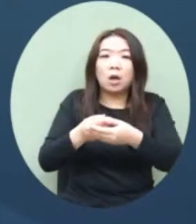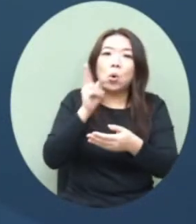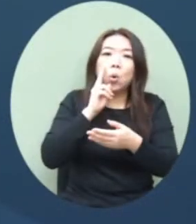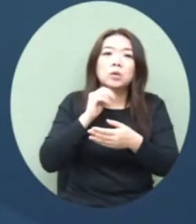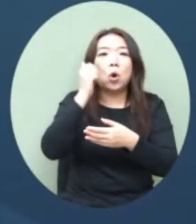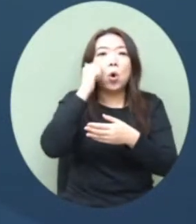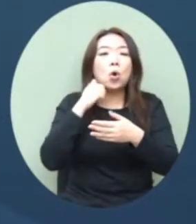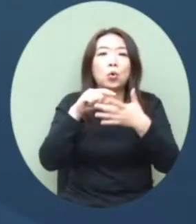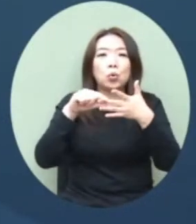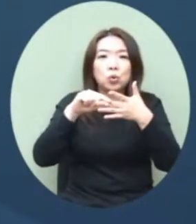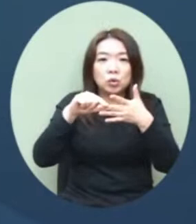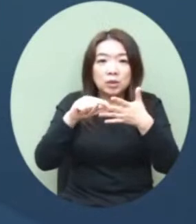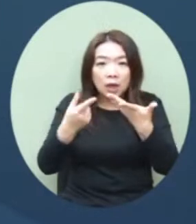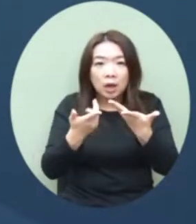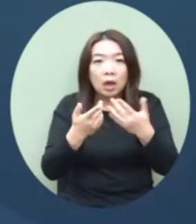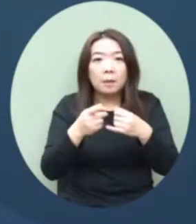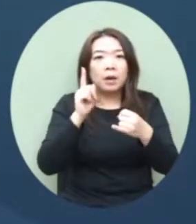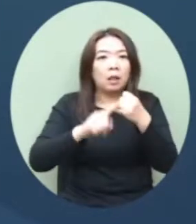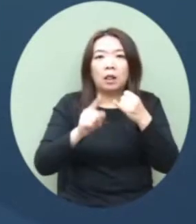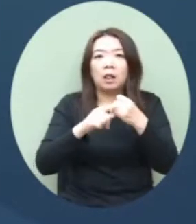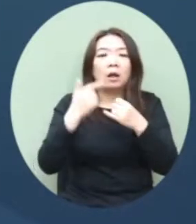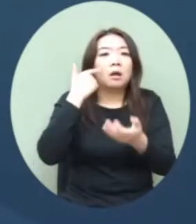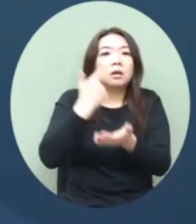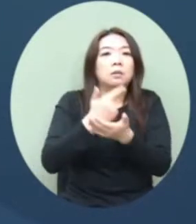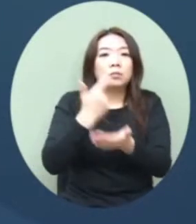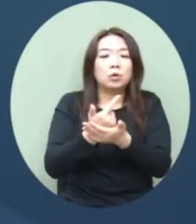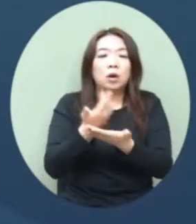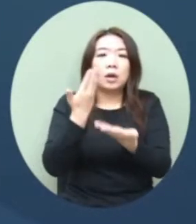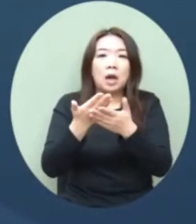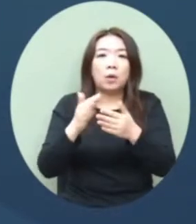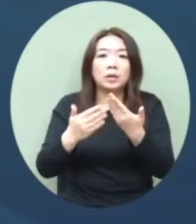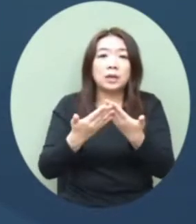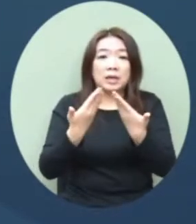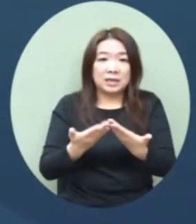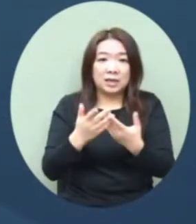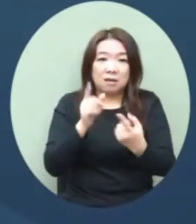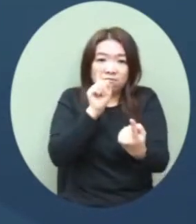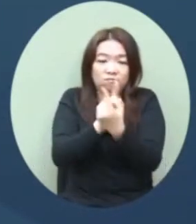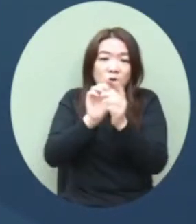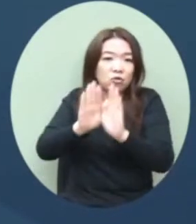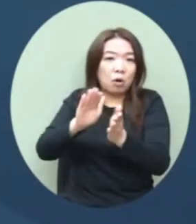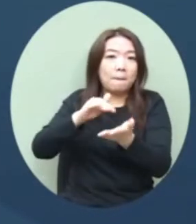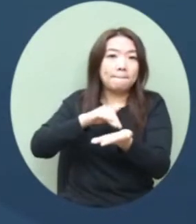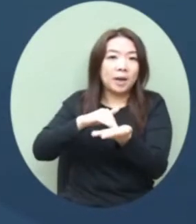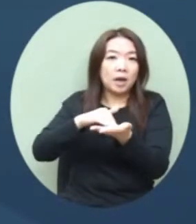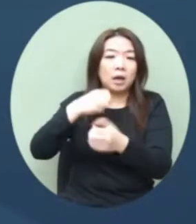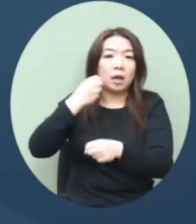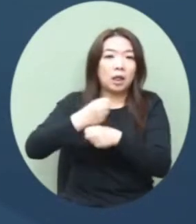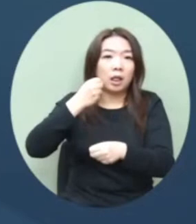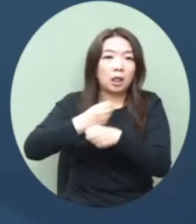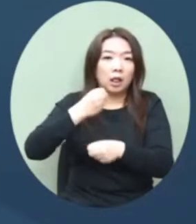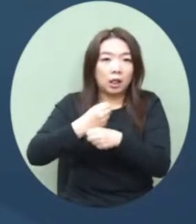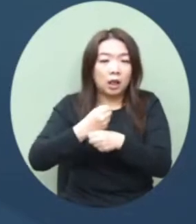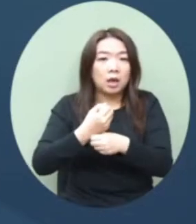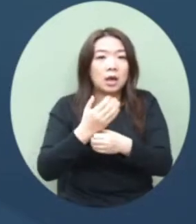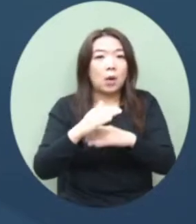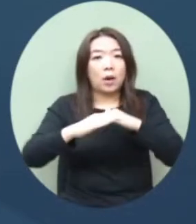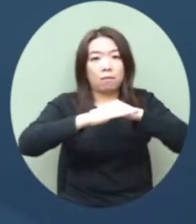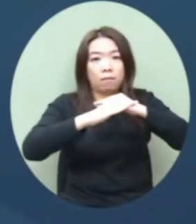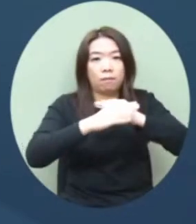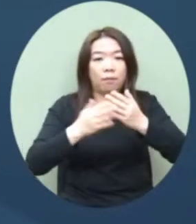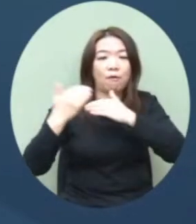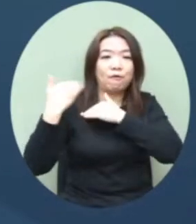For instance, if staff in RCHs are infected, or